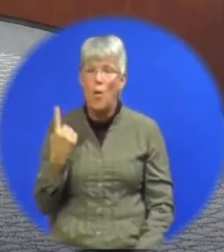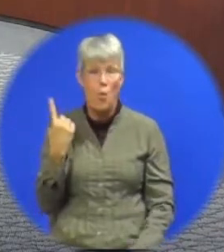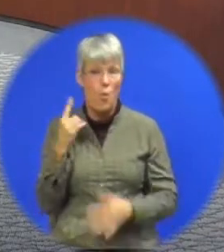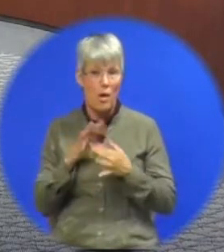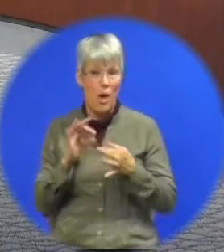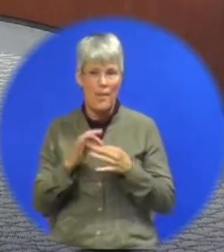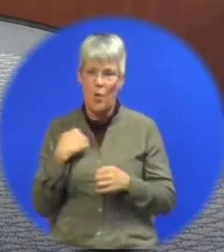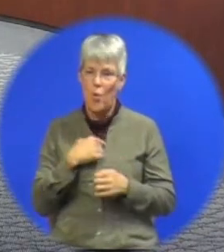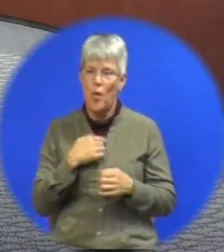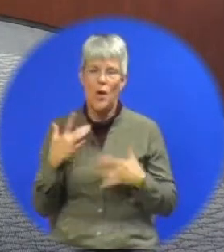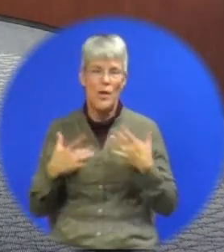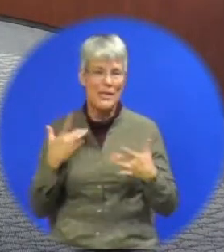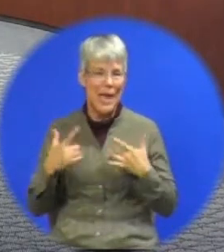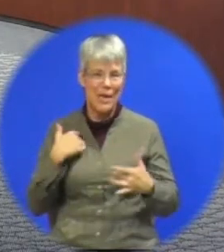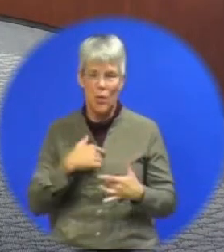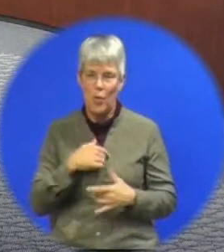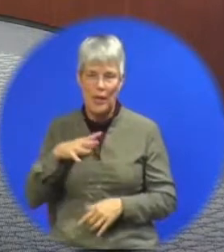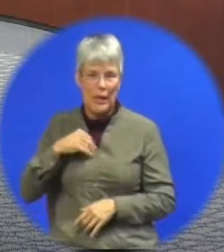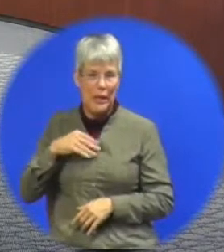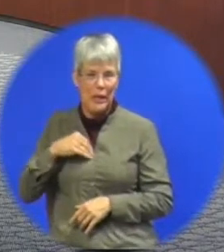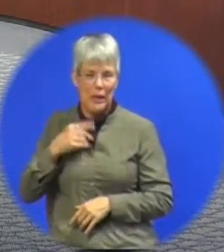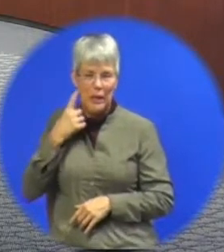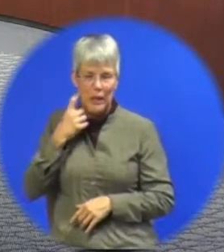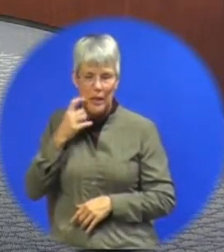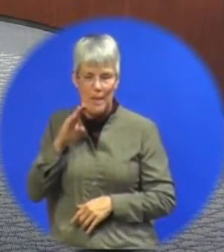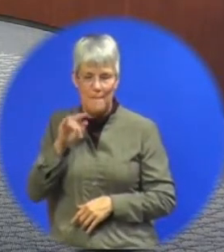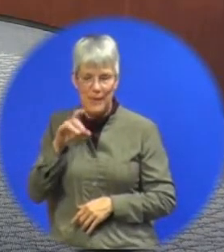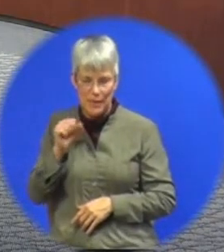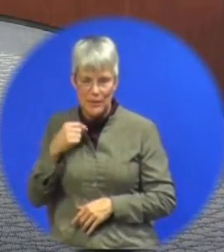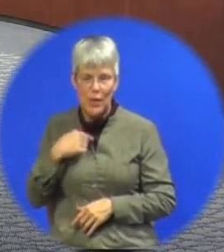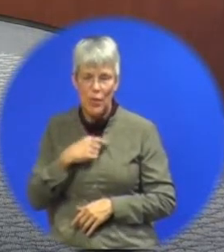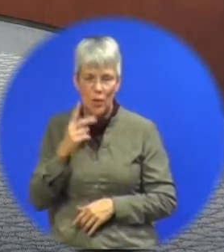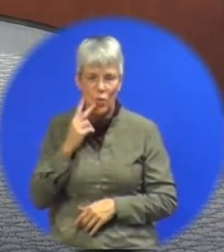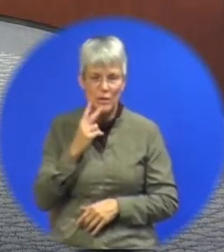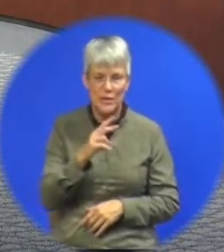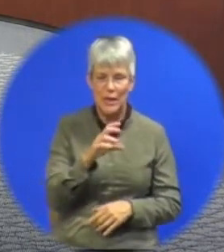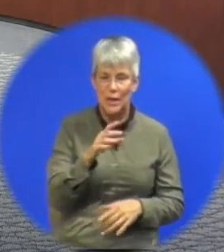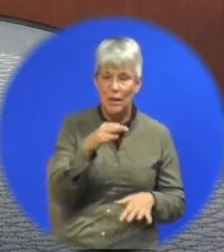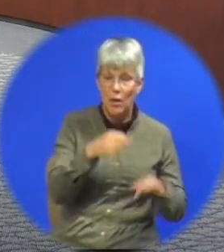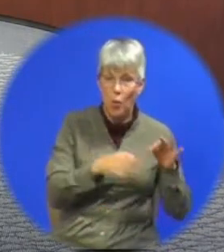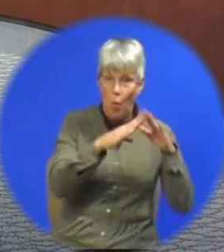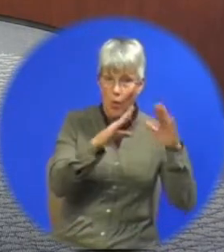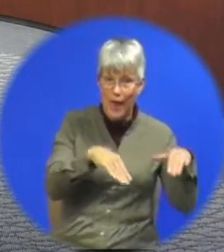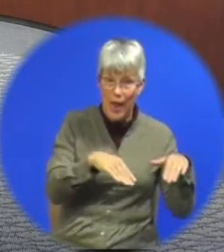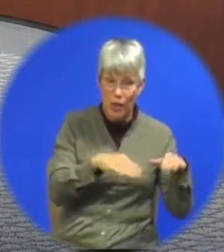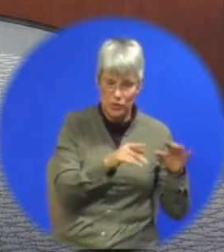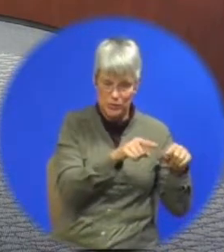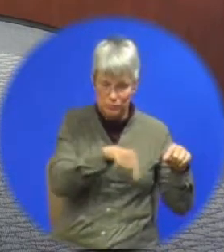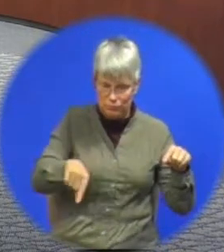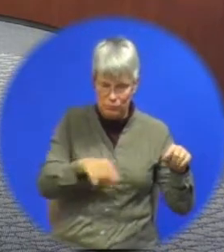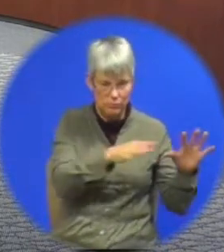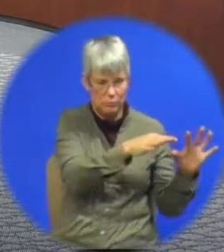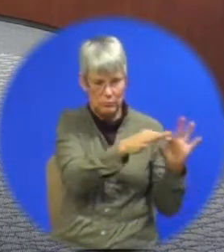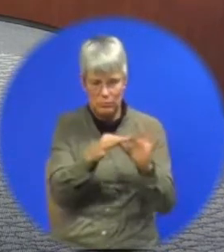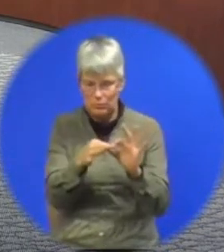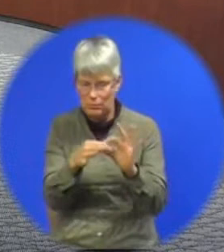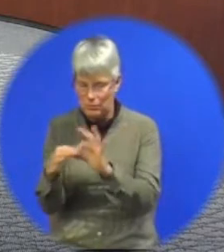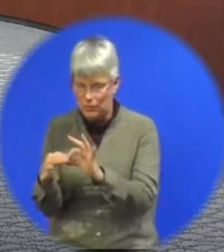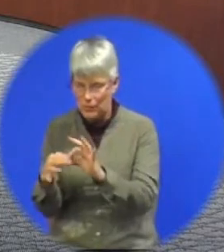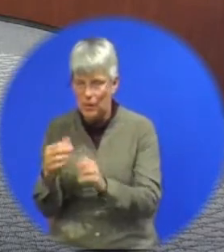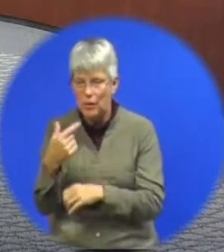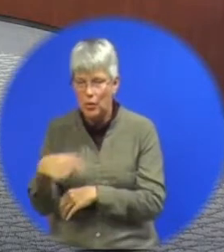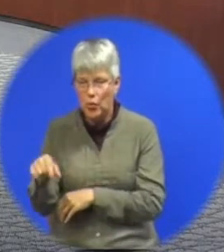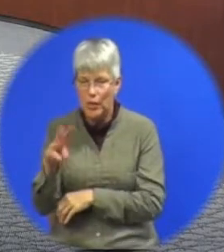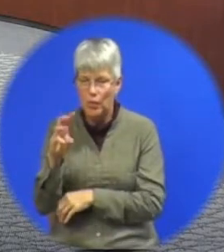excited. We just accepted bids, and we'll start seeing work on our connector from the courthouse down to our greenway behind the Mountain View